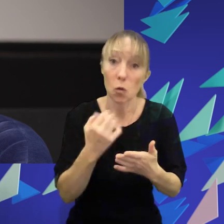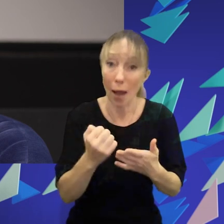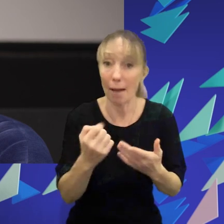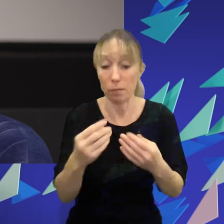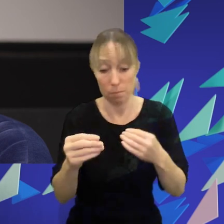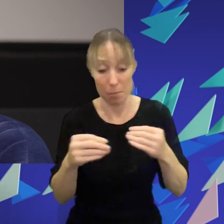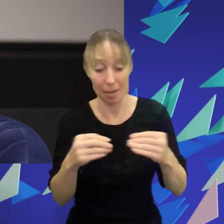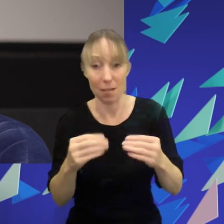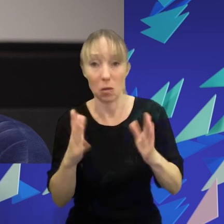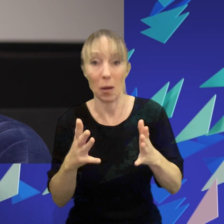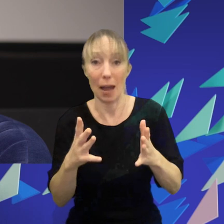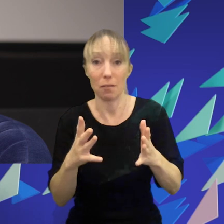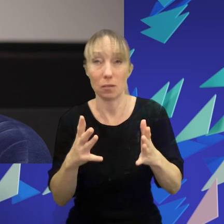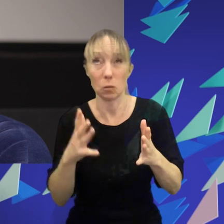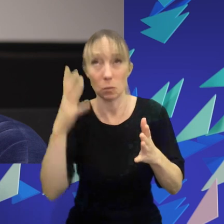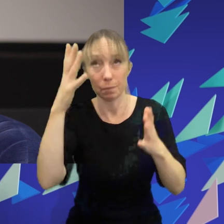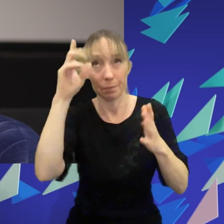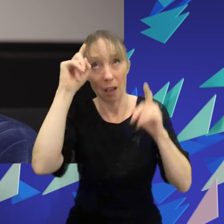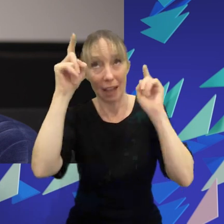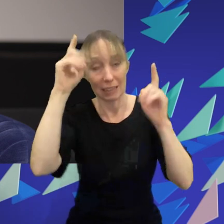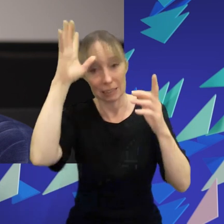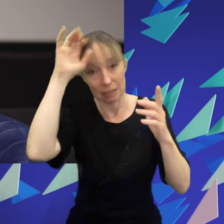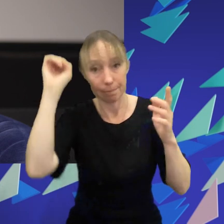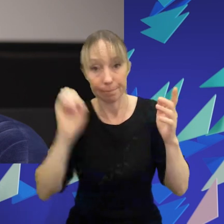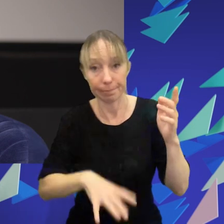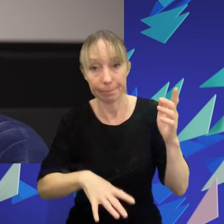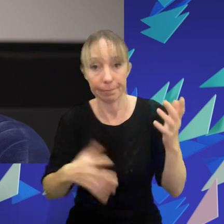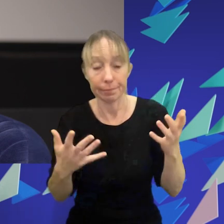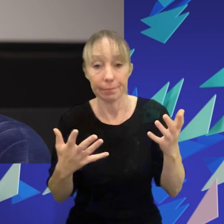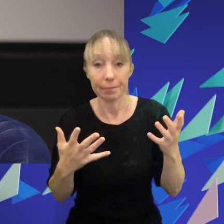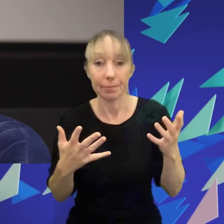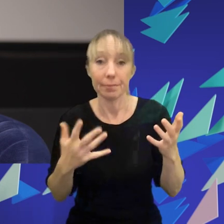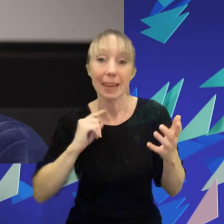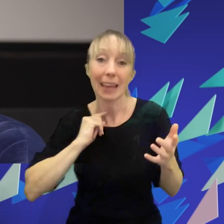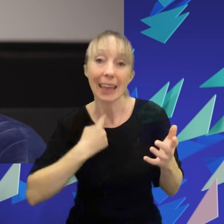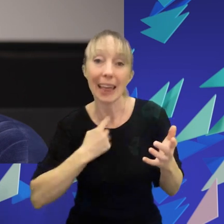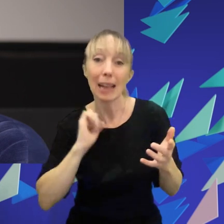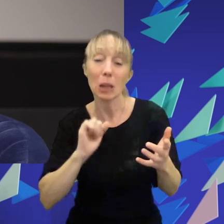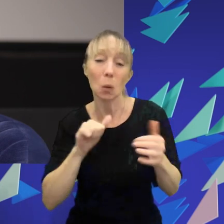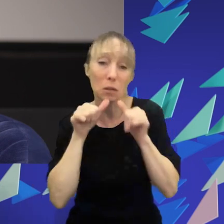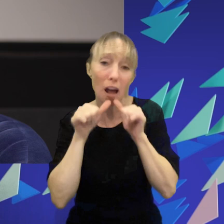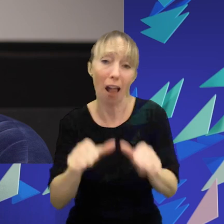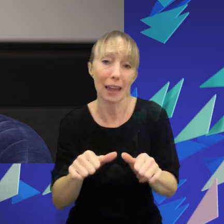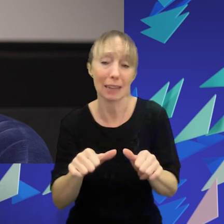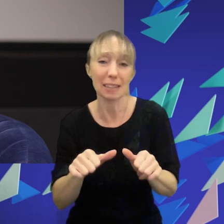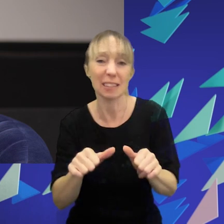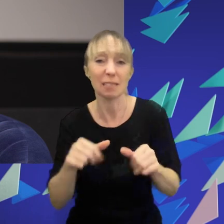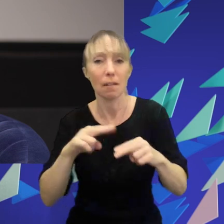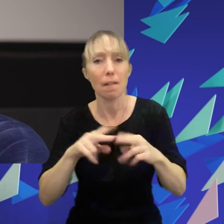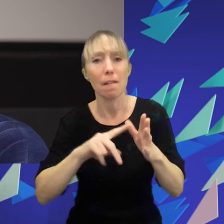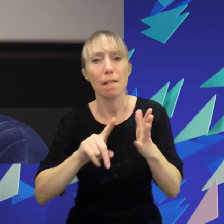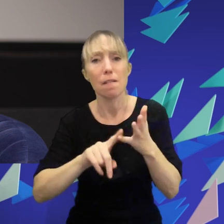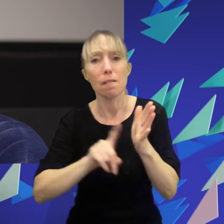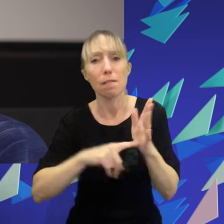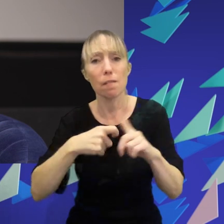just you have to break your own notions, which is super hard, and kill your darlings, as Faulkner said that, right? The